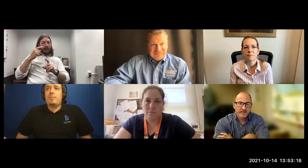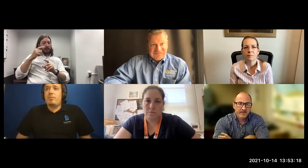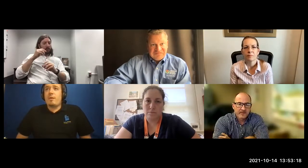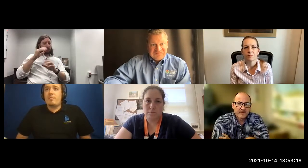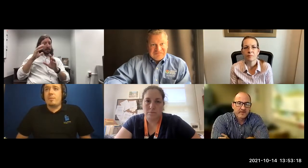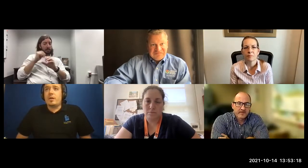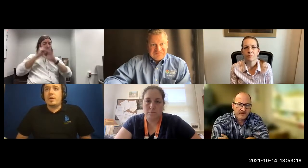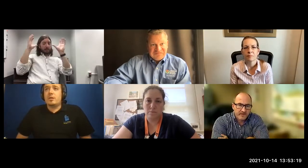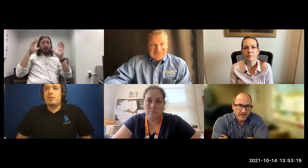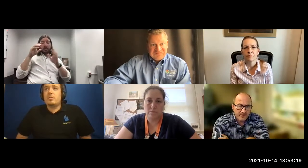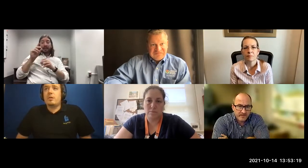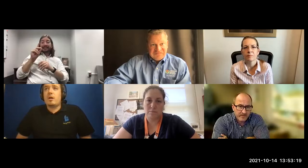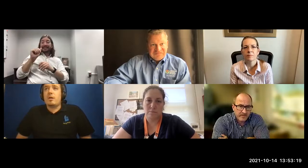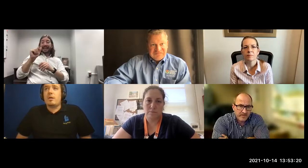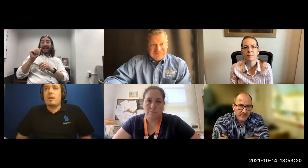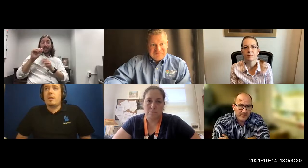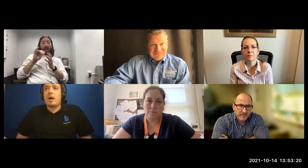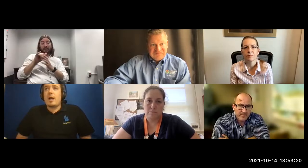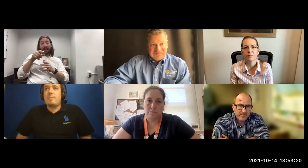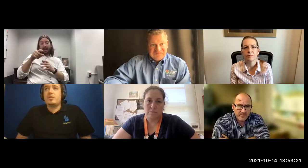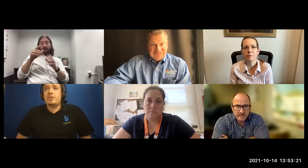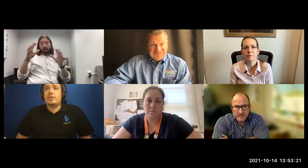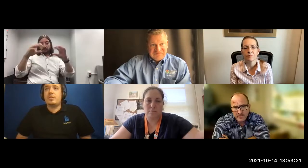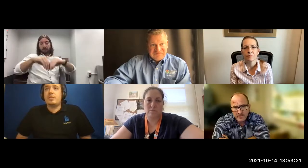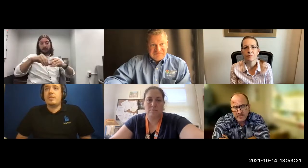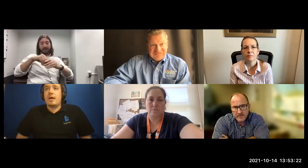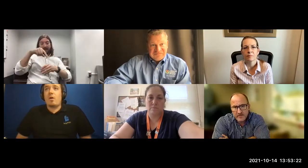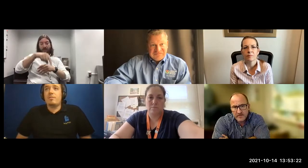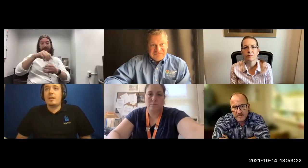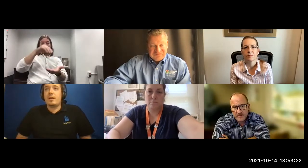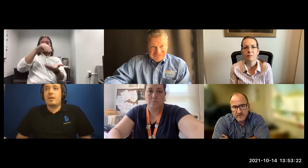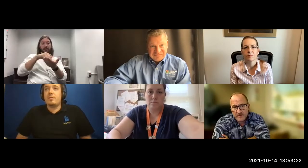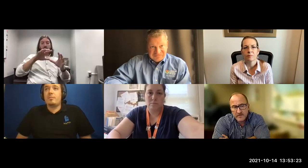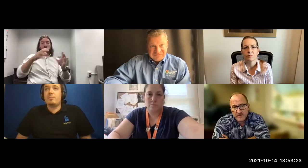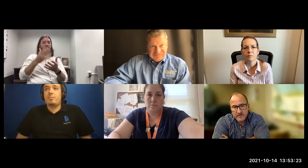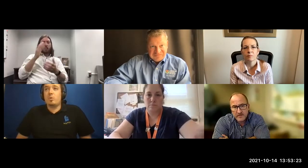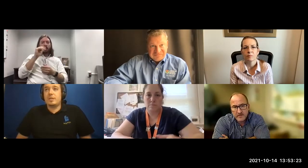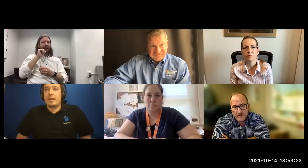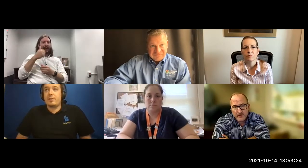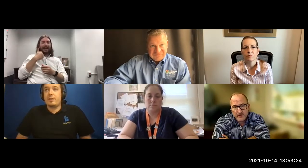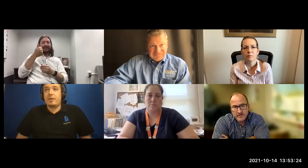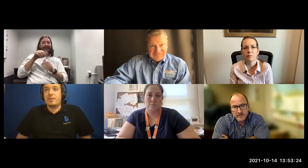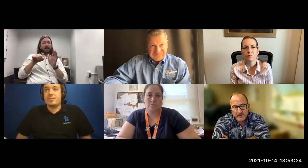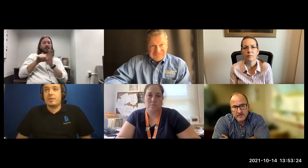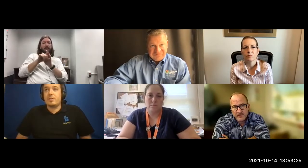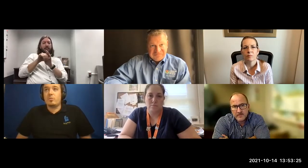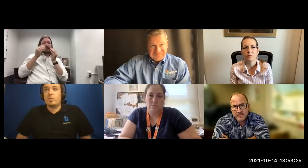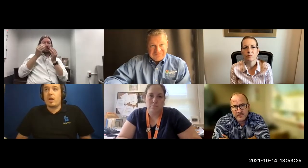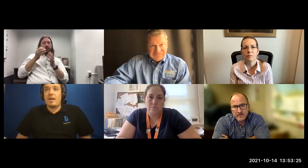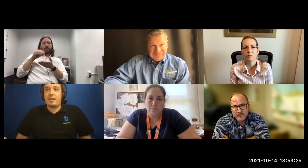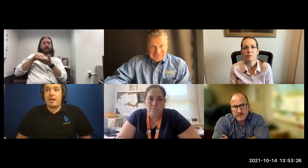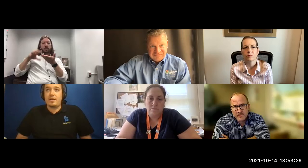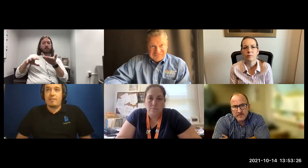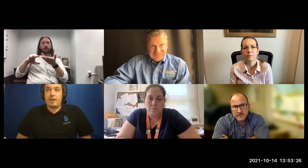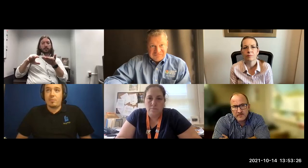And let me know if I'm off the mark here. I imagine that all of the data pulled together in this center will